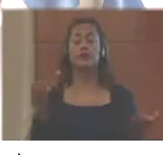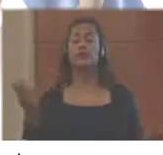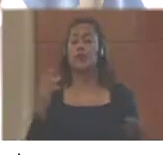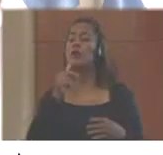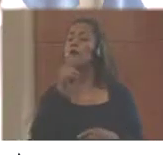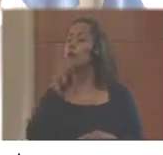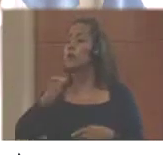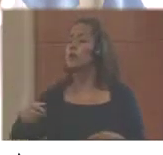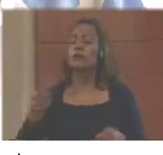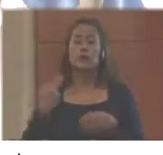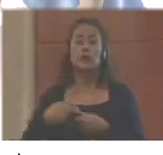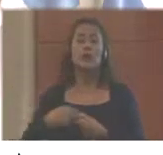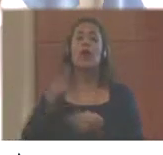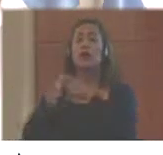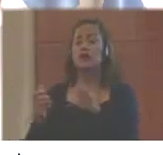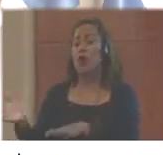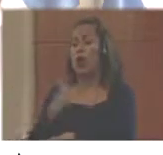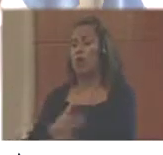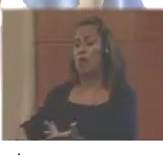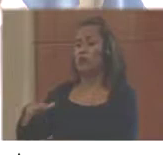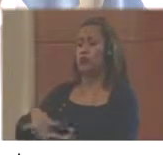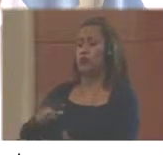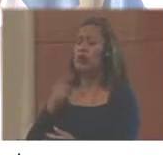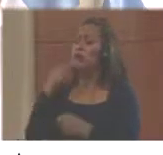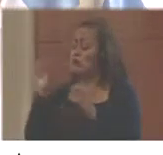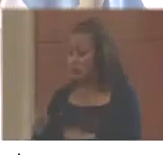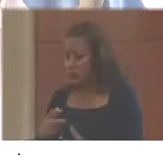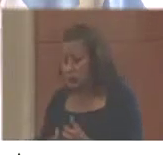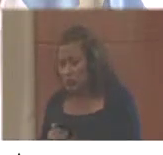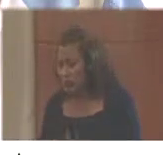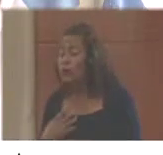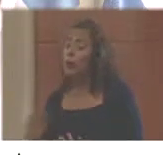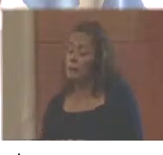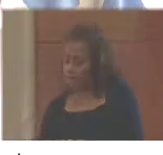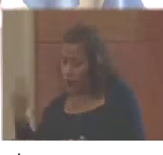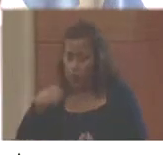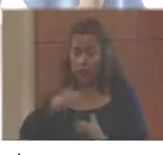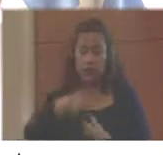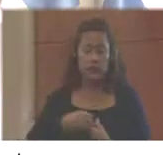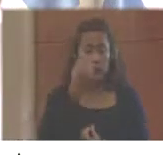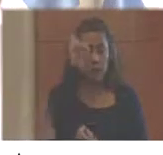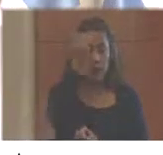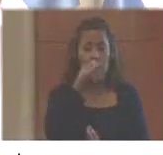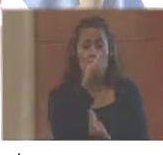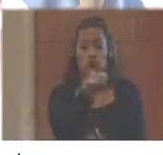regional. And for the protection of affected